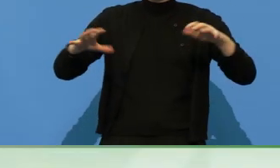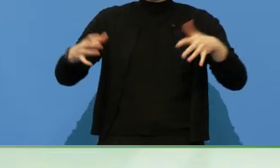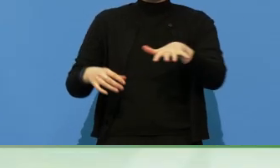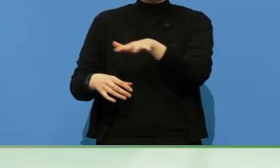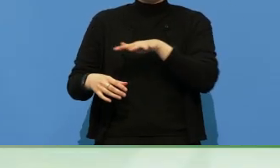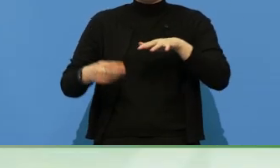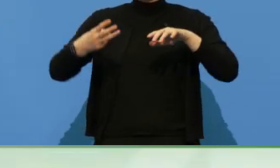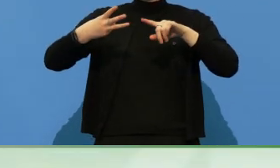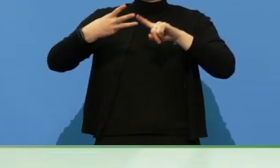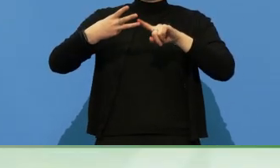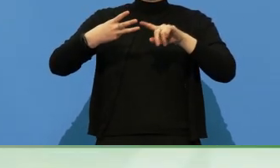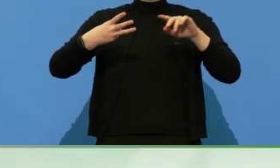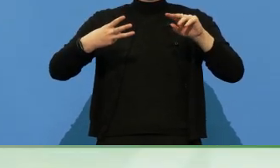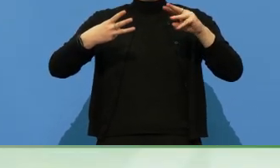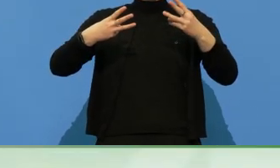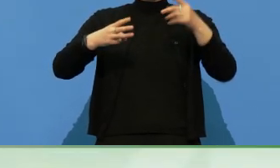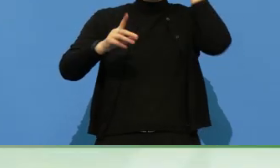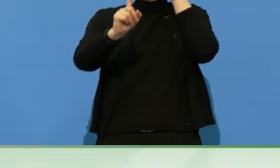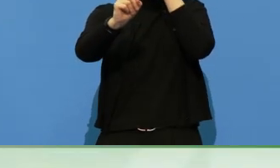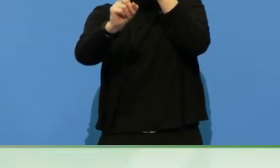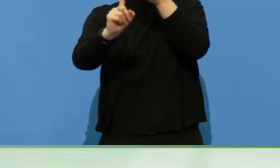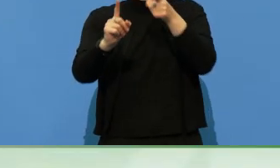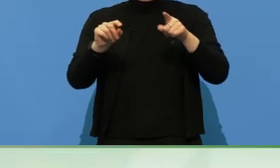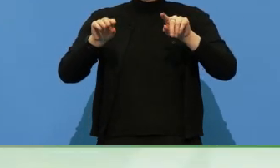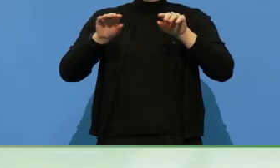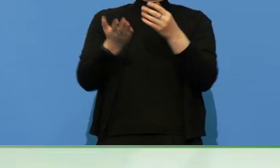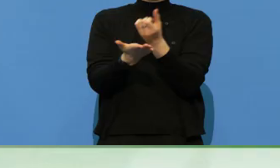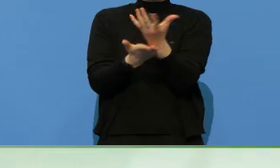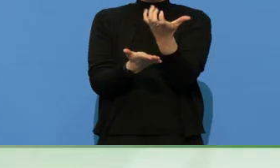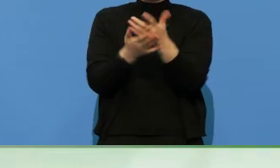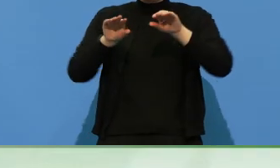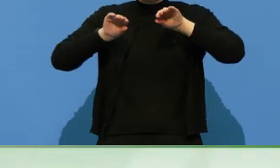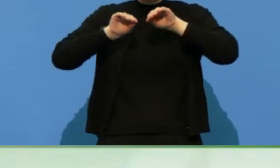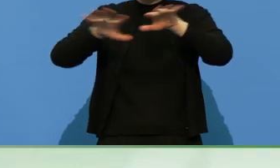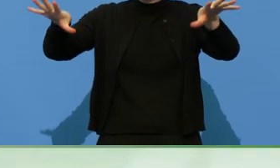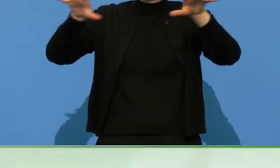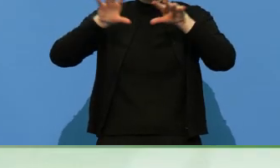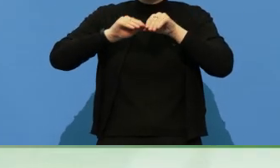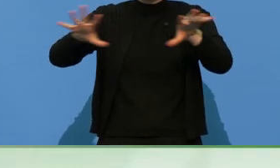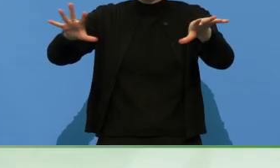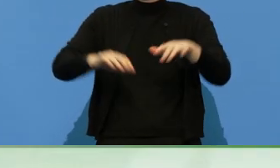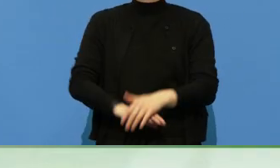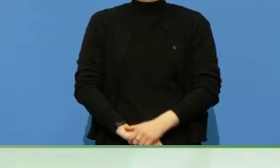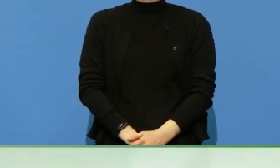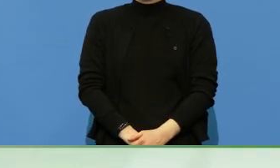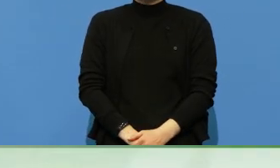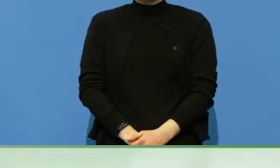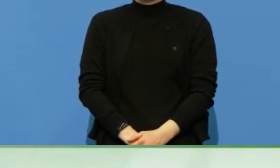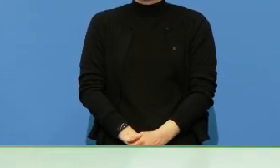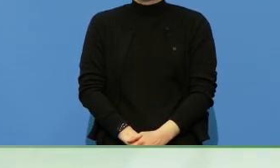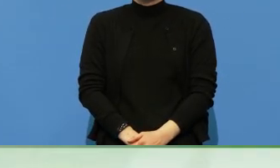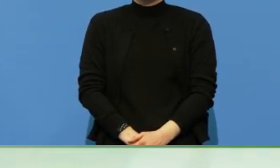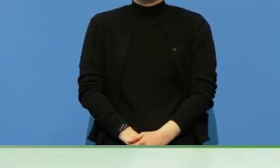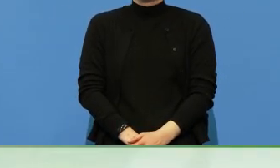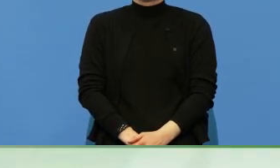formation, education processes, because we want to improve, thanks to youth and to the innovation and research, all